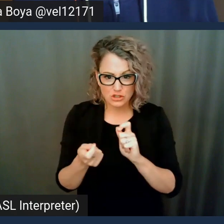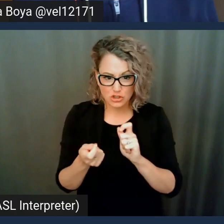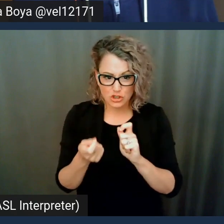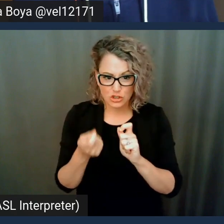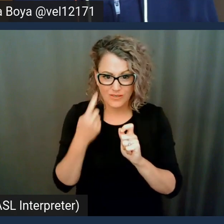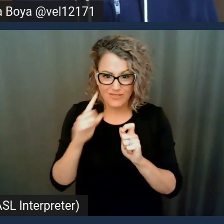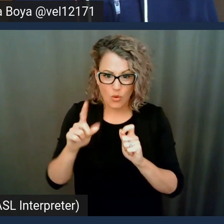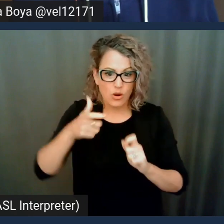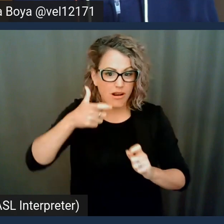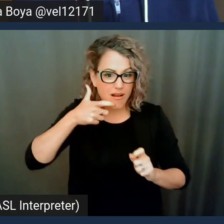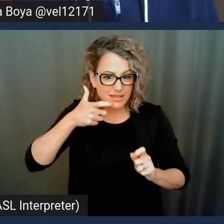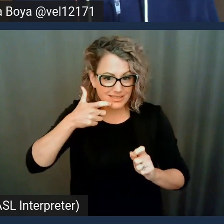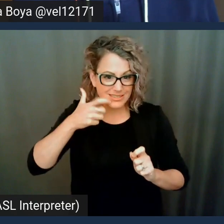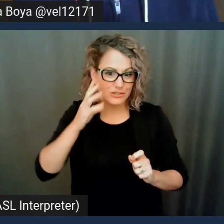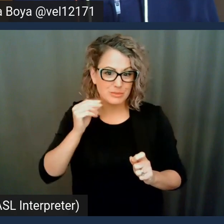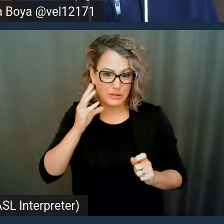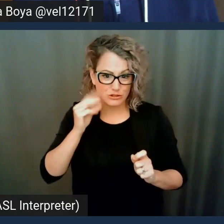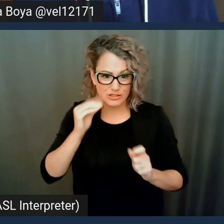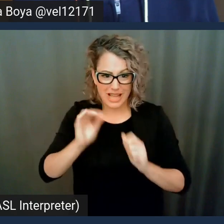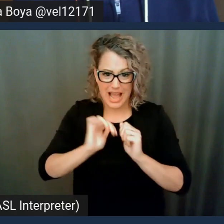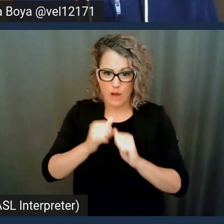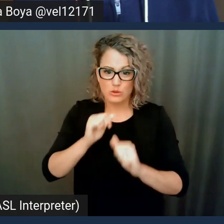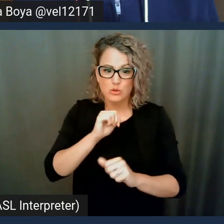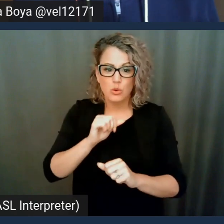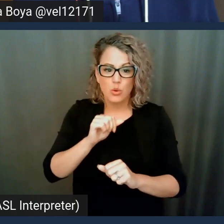how agents authenticate callers.